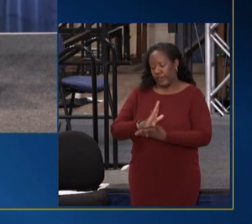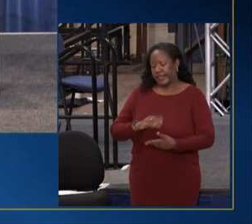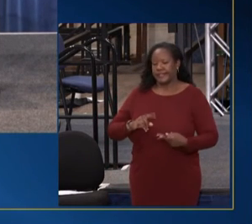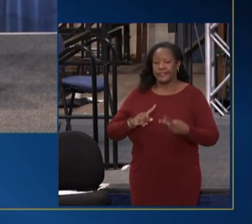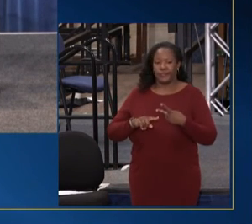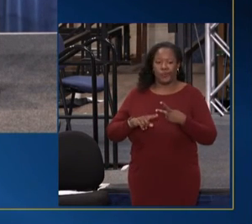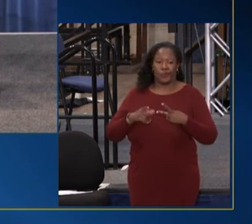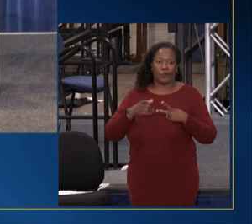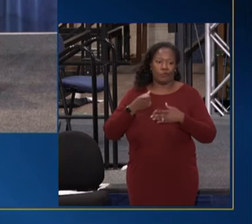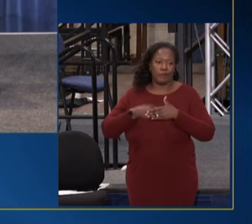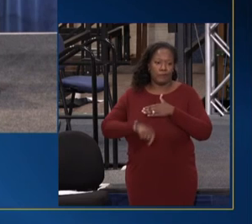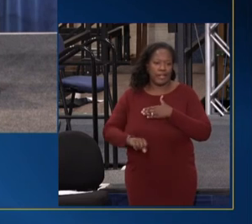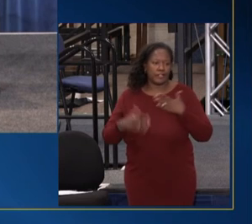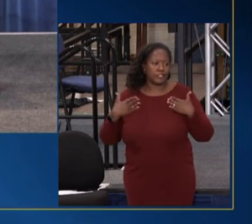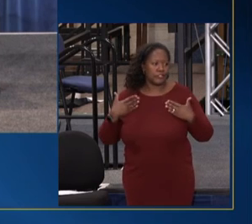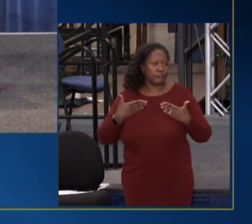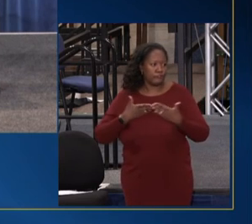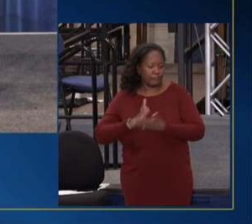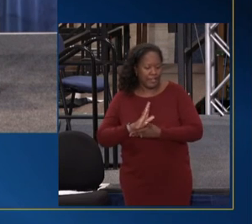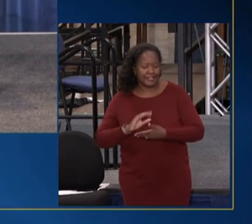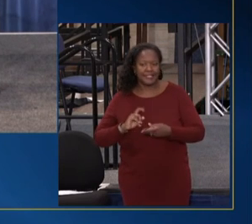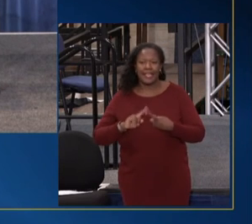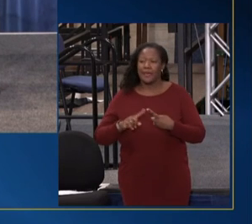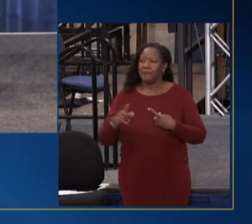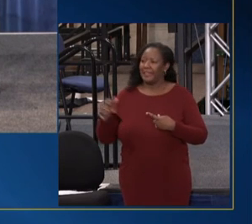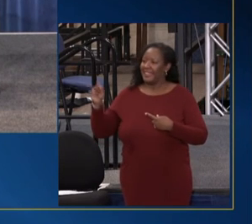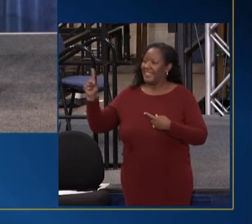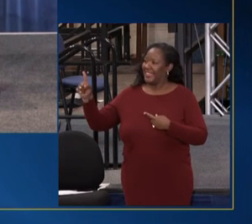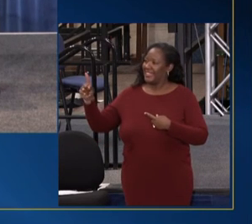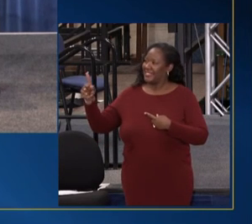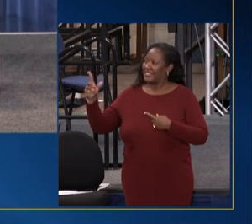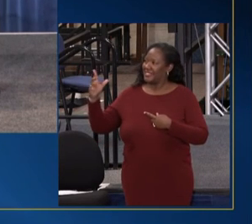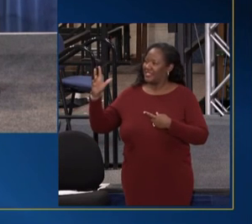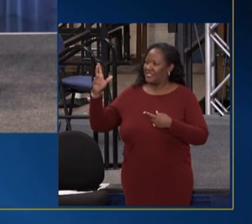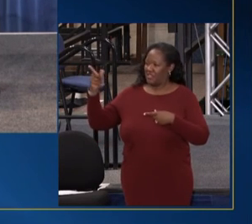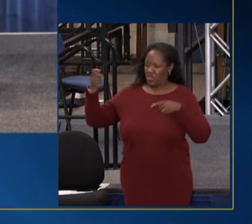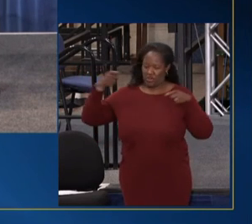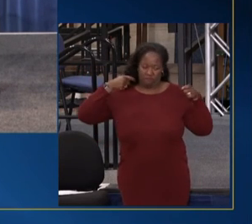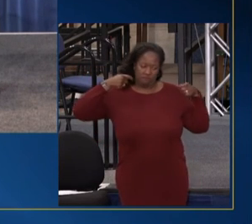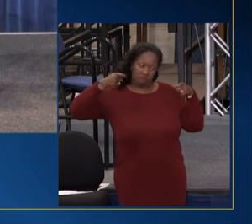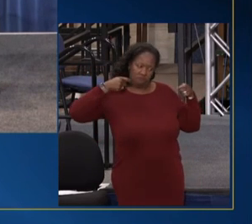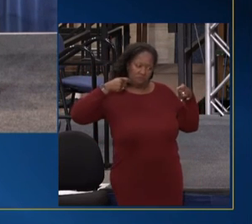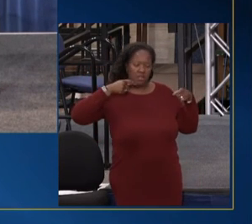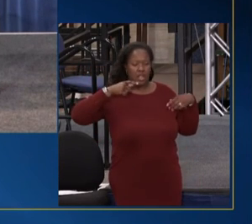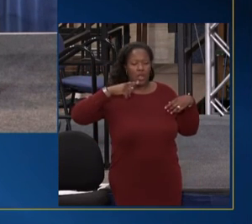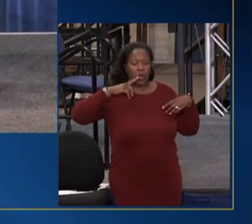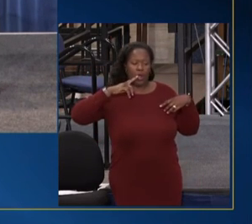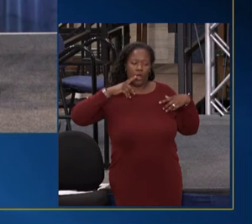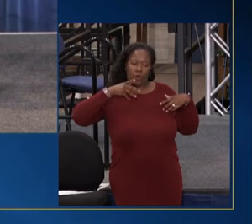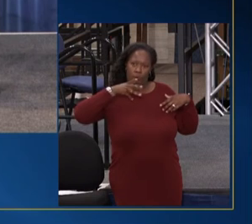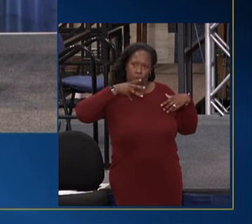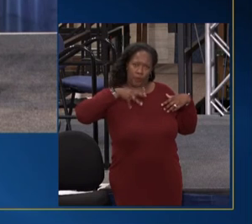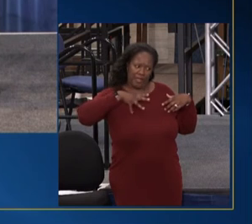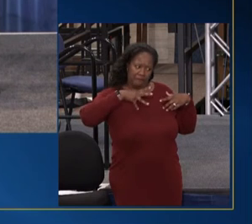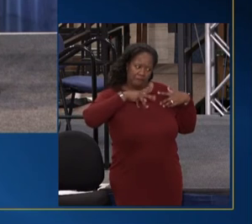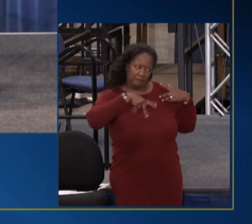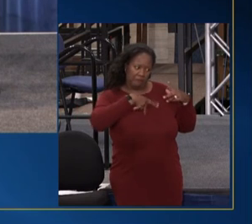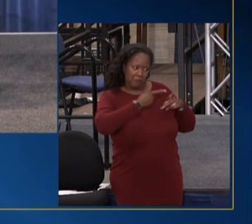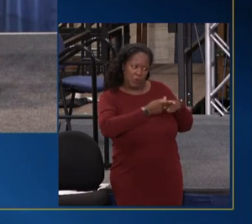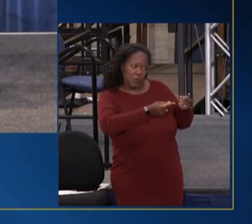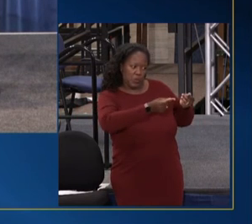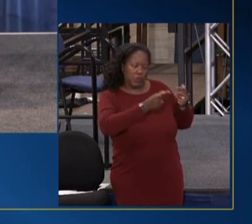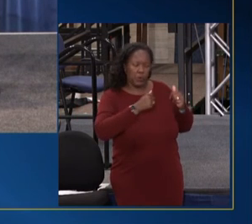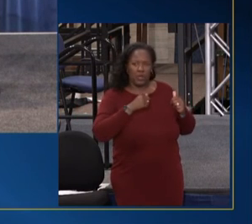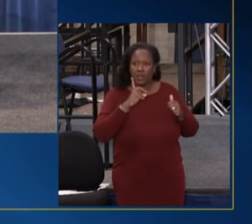reproductive rights are so much about the infringements thereof are so much about policing a certain kind of womanhood. And when we're talking about these bills